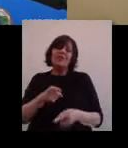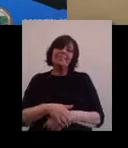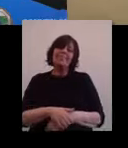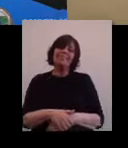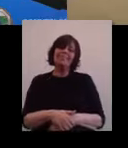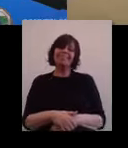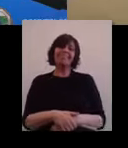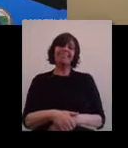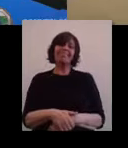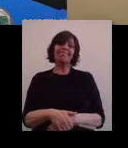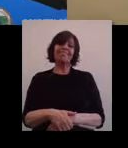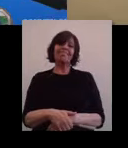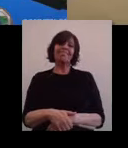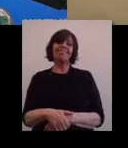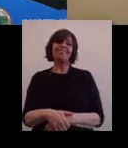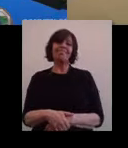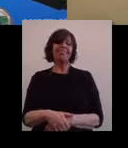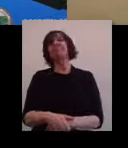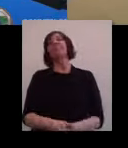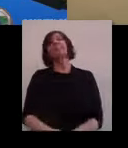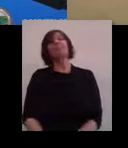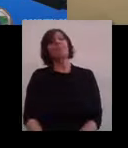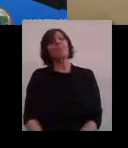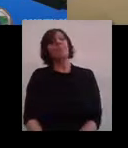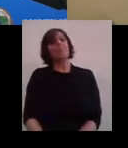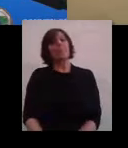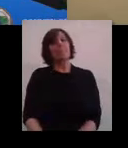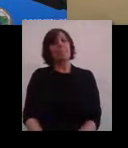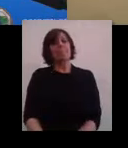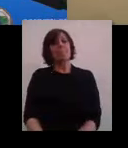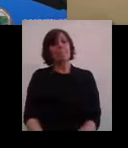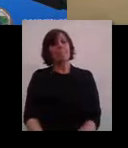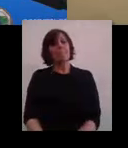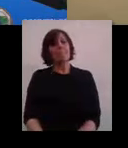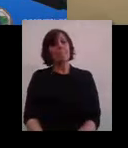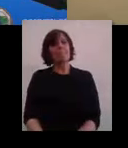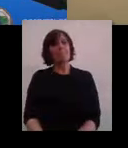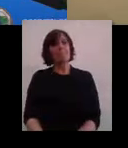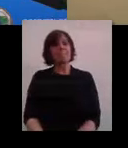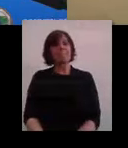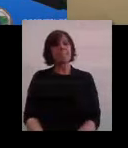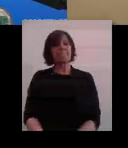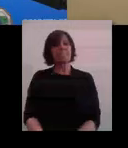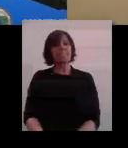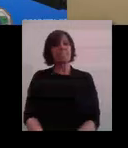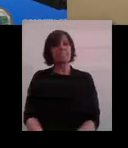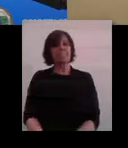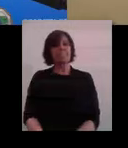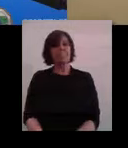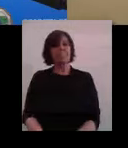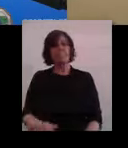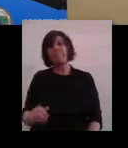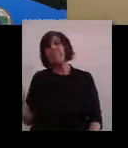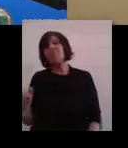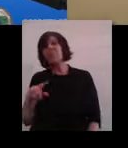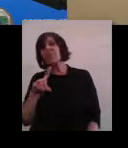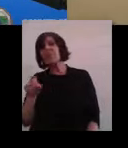Michael Moroziak, do you have another question, Michael? I'm all set. Okay. I'm all set. Thank you. Yep. Mike Baggerman?